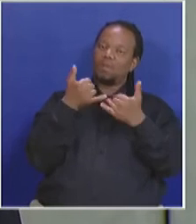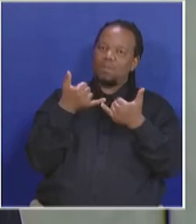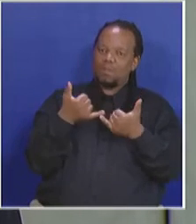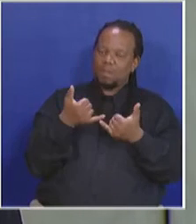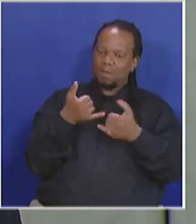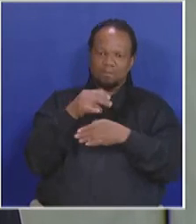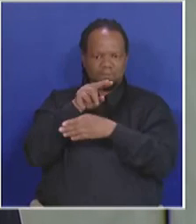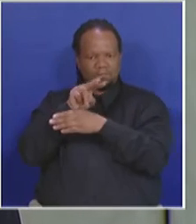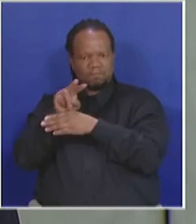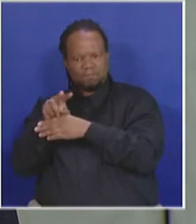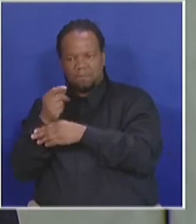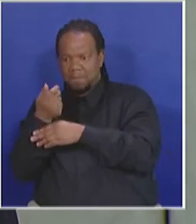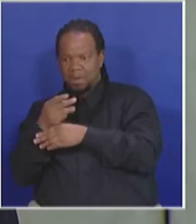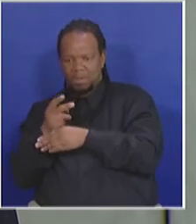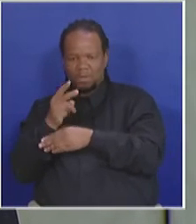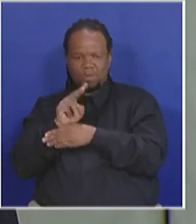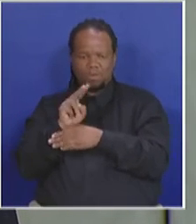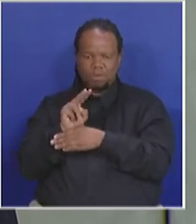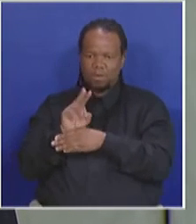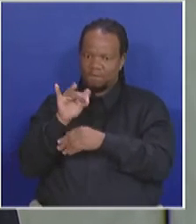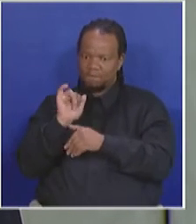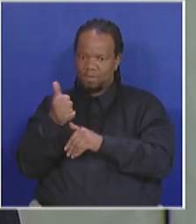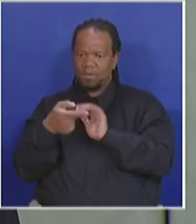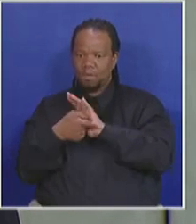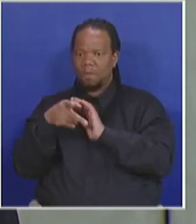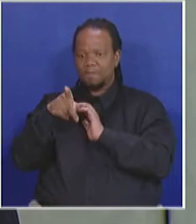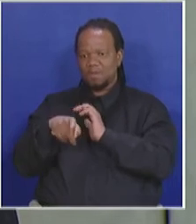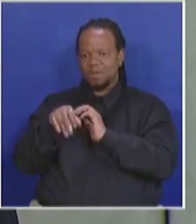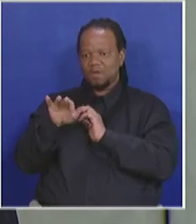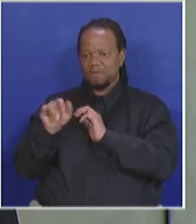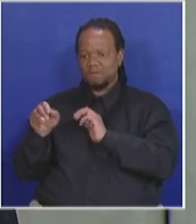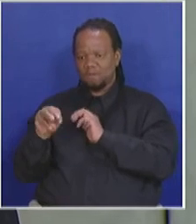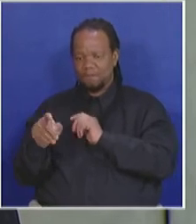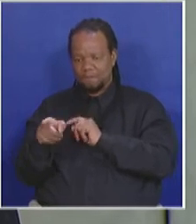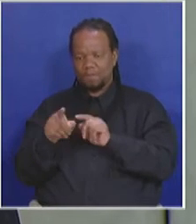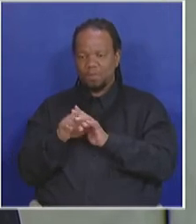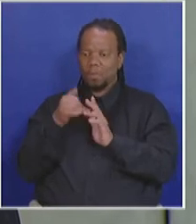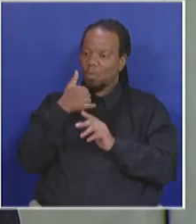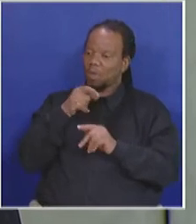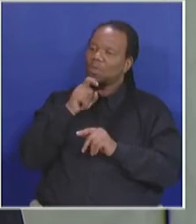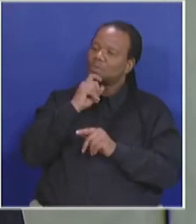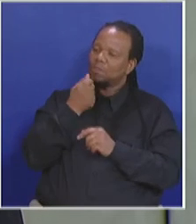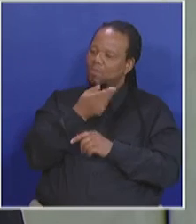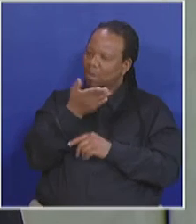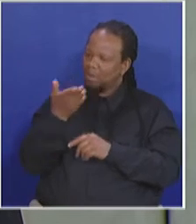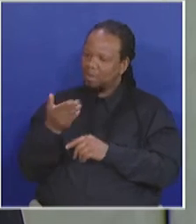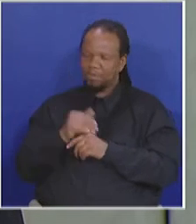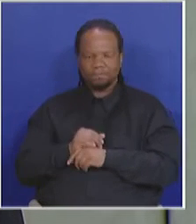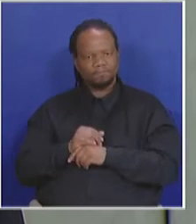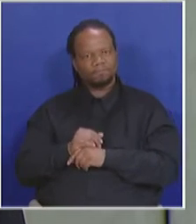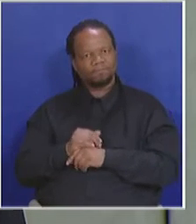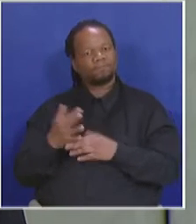monitor the spending and compliance with the various public finance laws when releasing grant funds to other spheres of government. As the